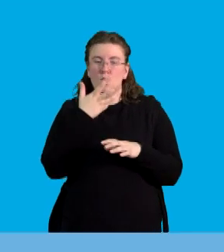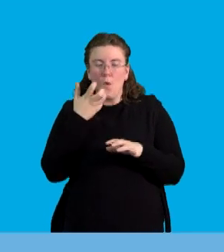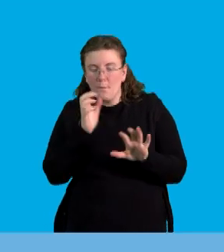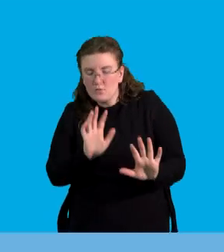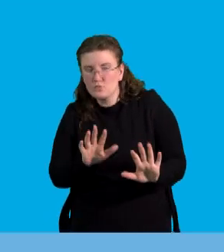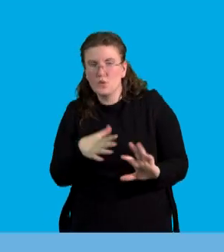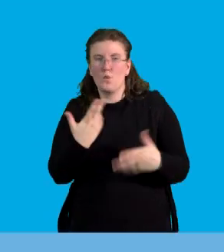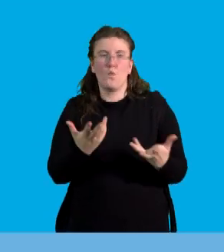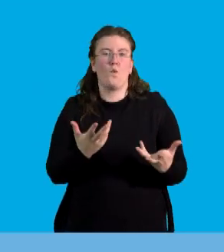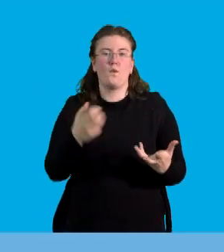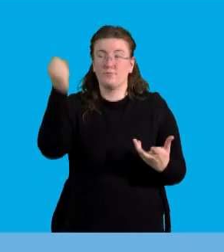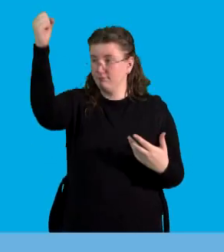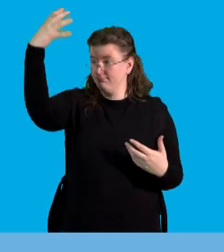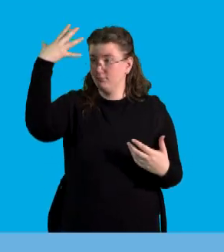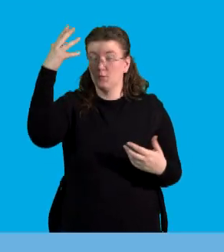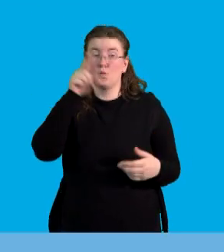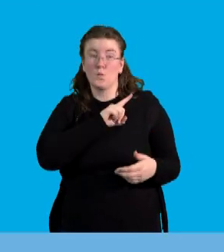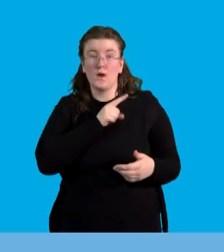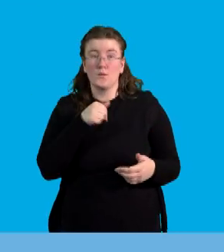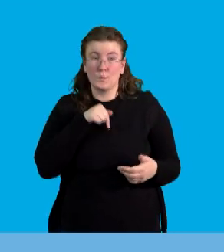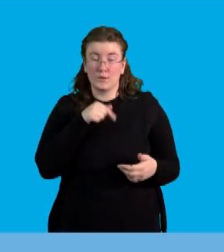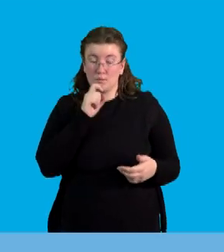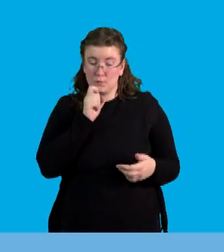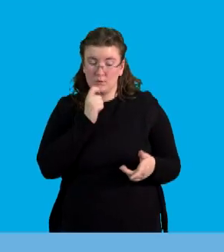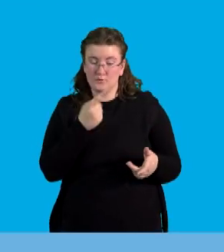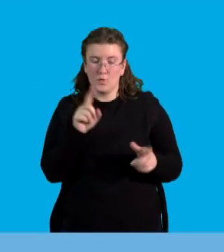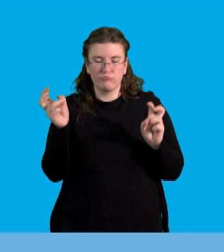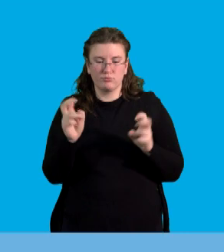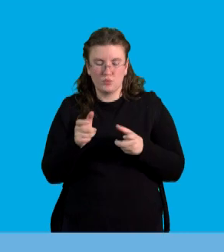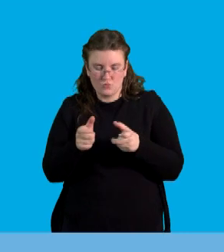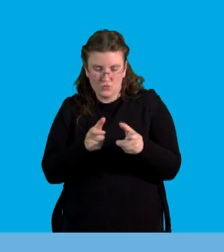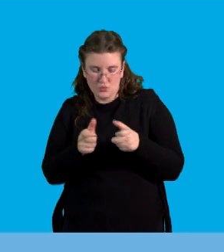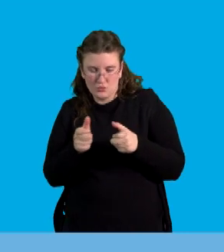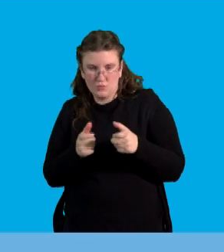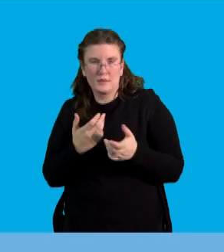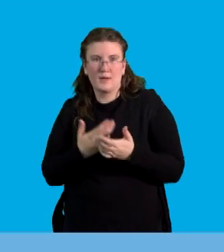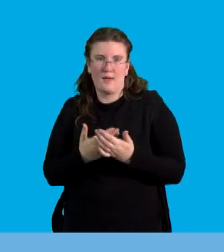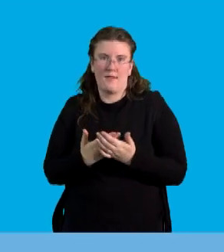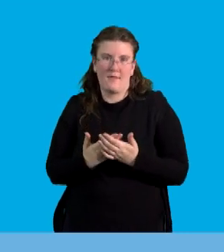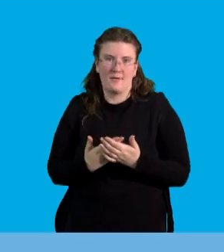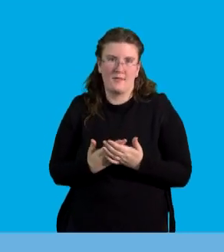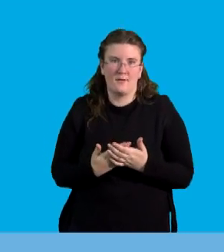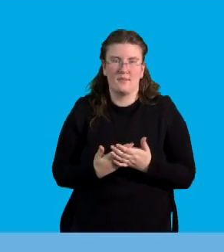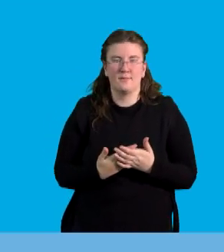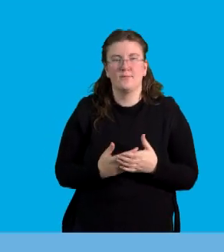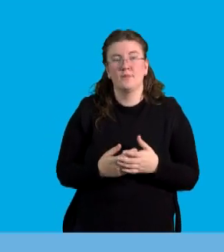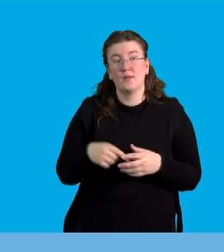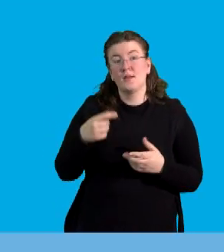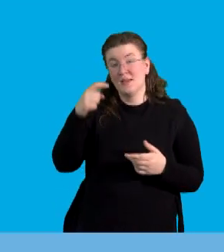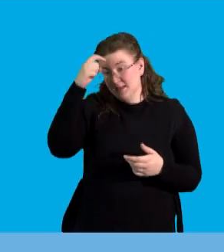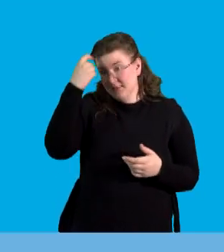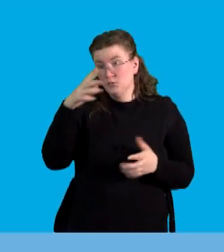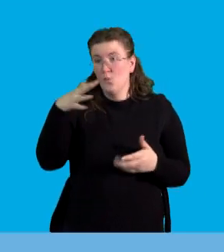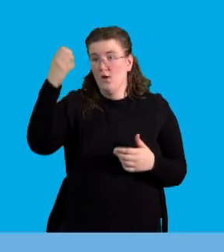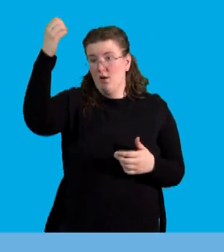saying that it's useful because we can use that to control the strength of a current that we are using in appliances